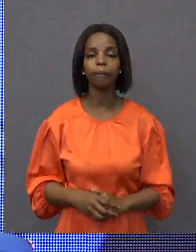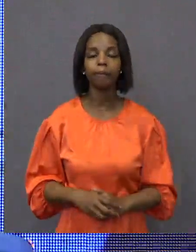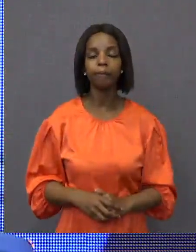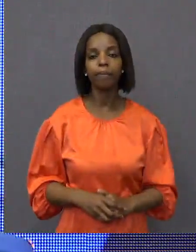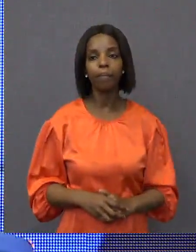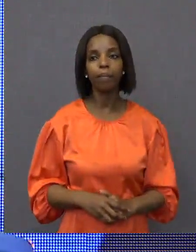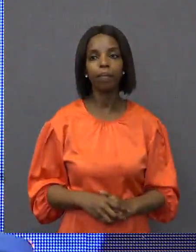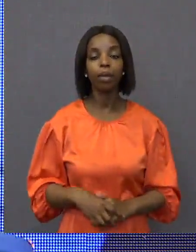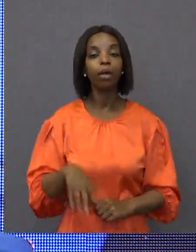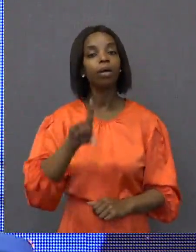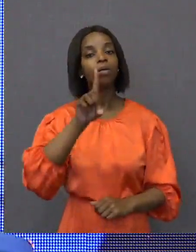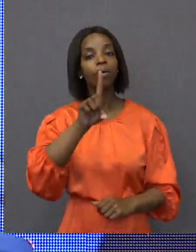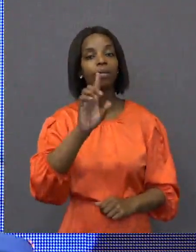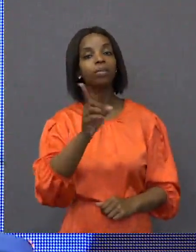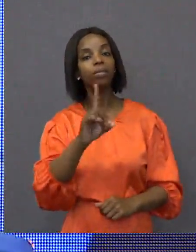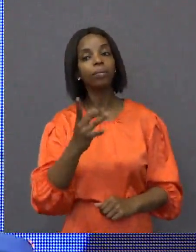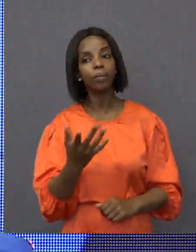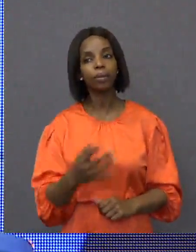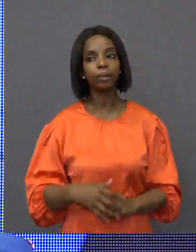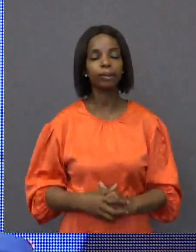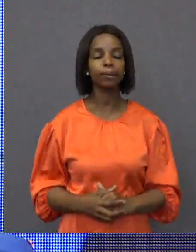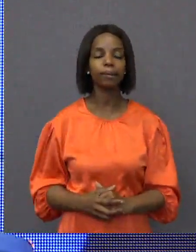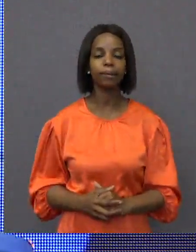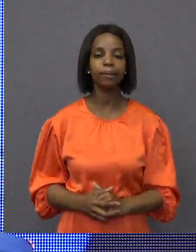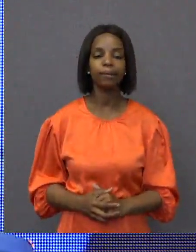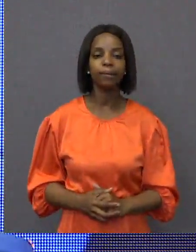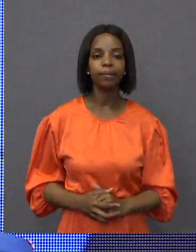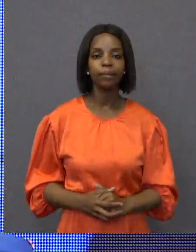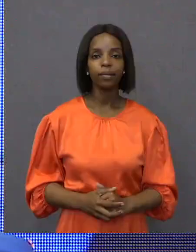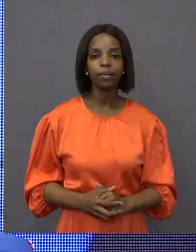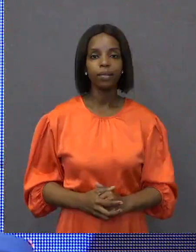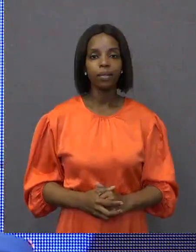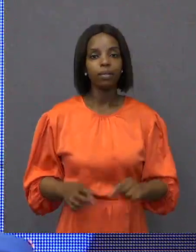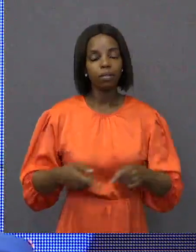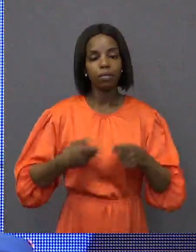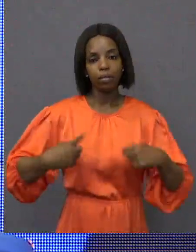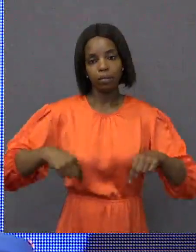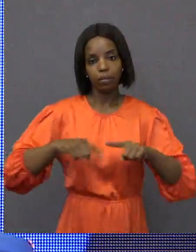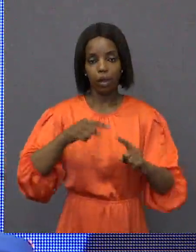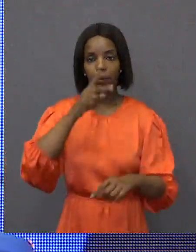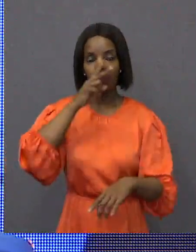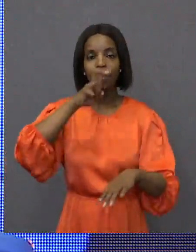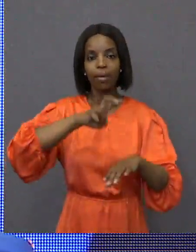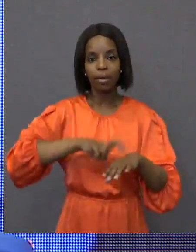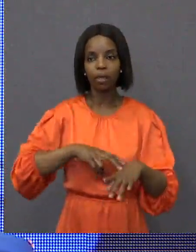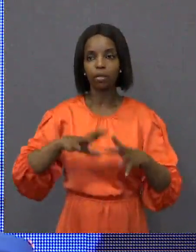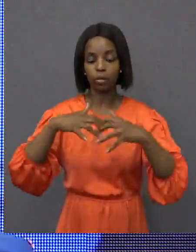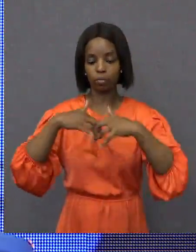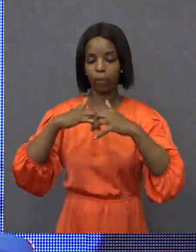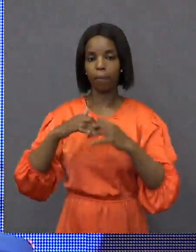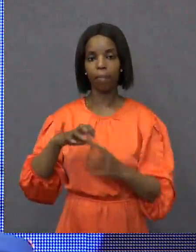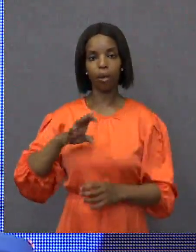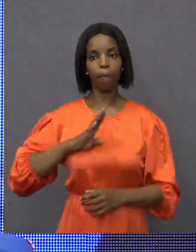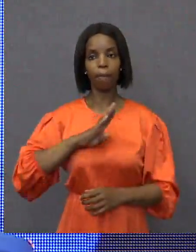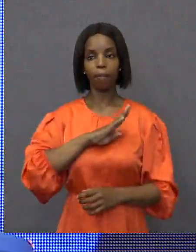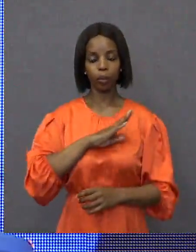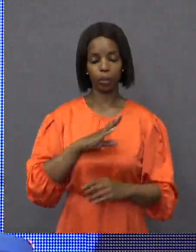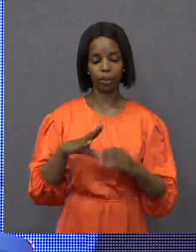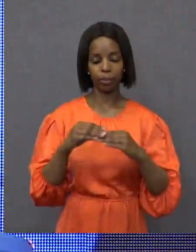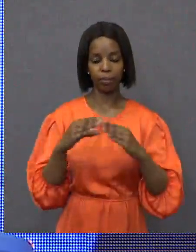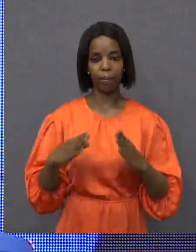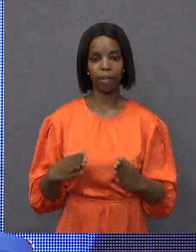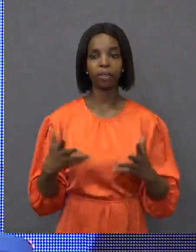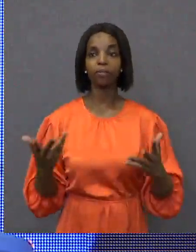The one is that we need to find board members to serve on our organization's